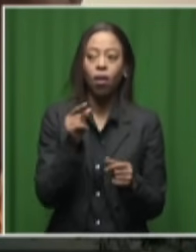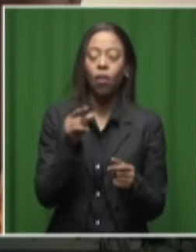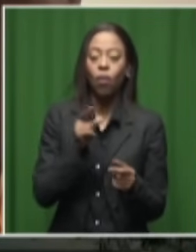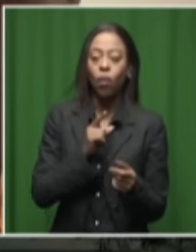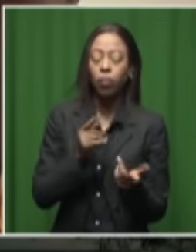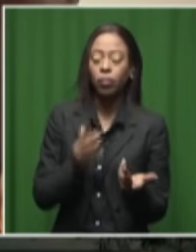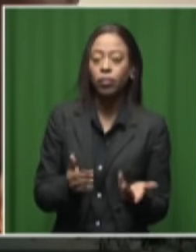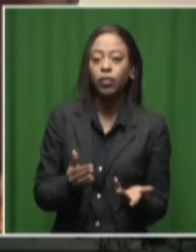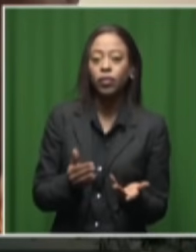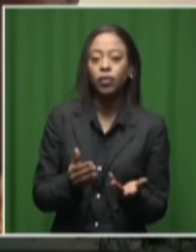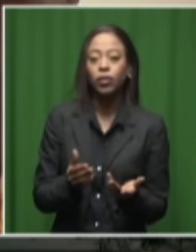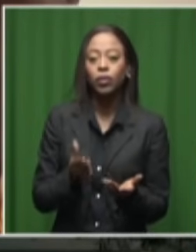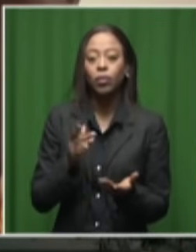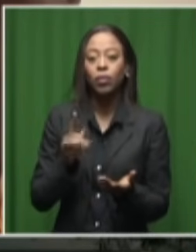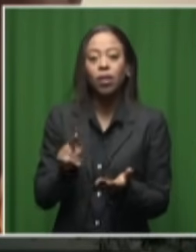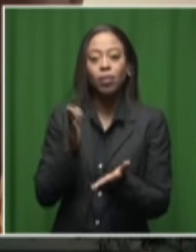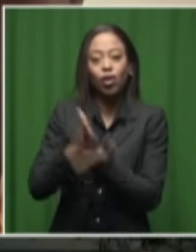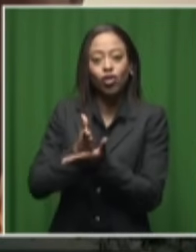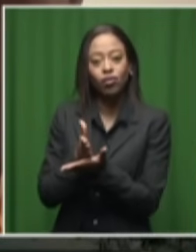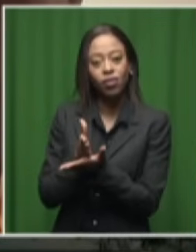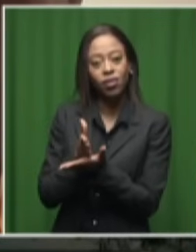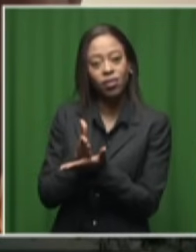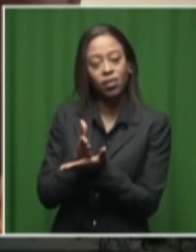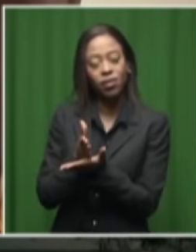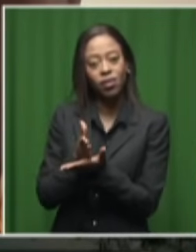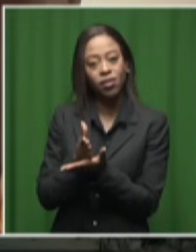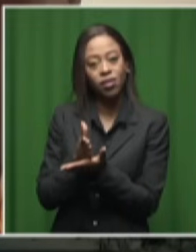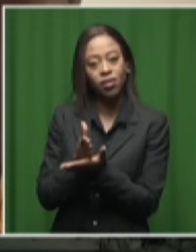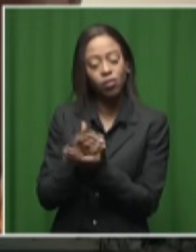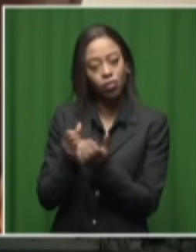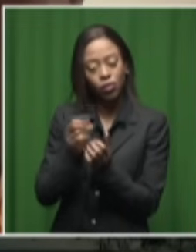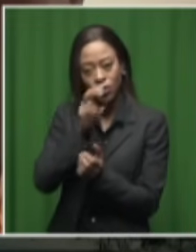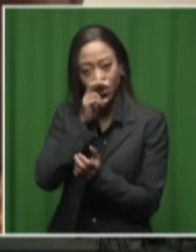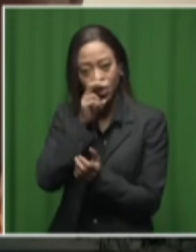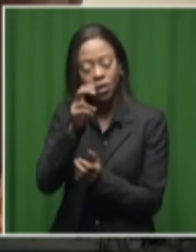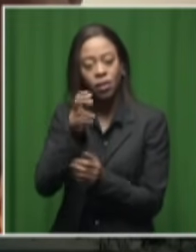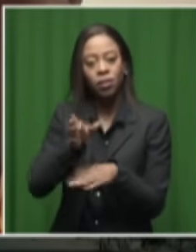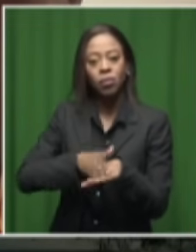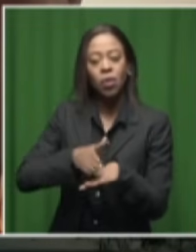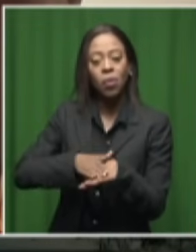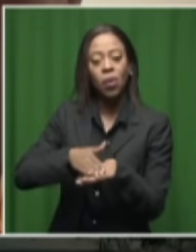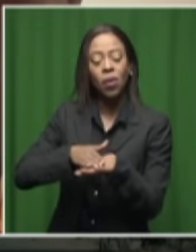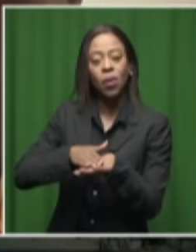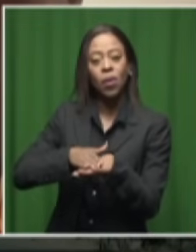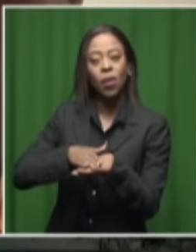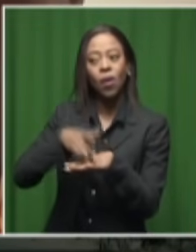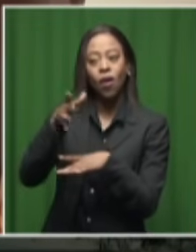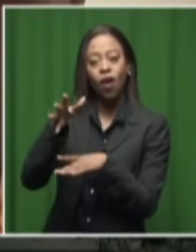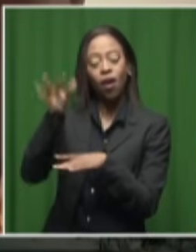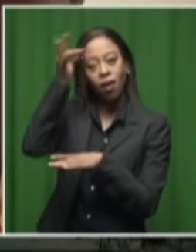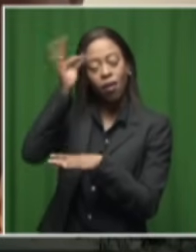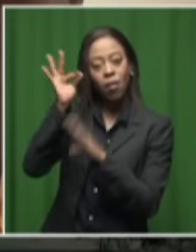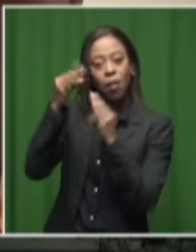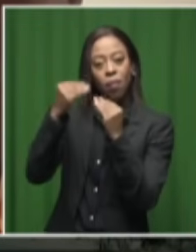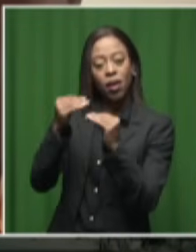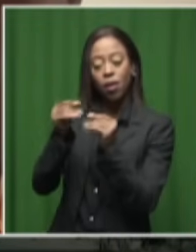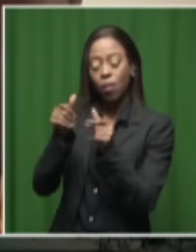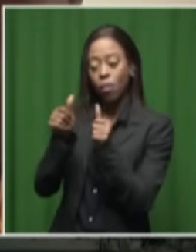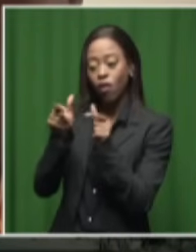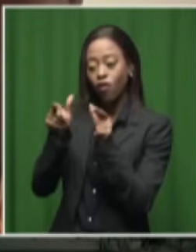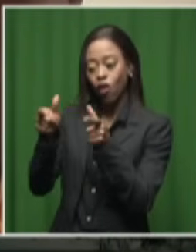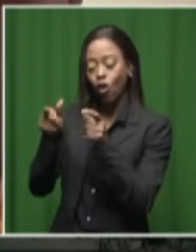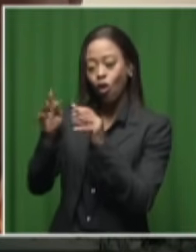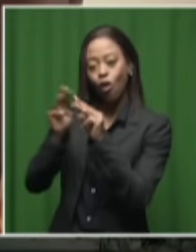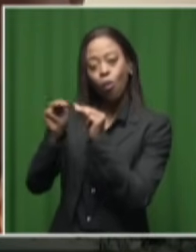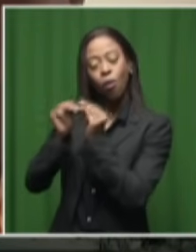to make sure that you actually are tough on the entities, on the portfolios who manage the budgets for